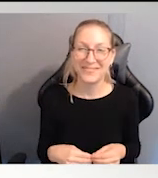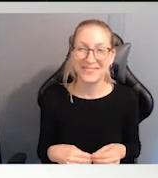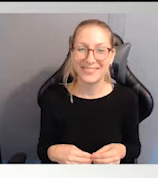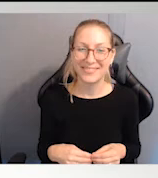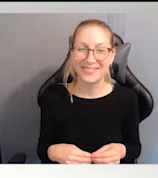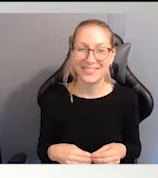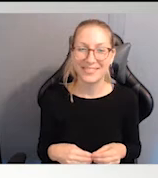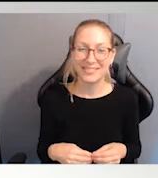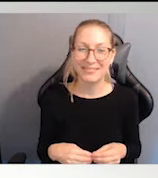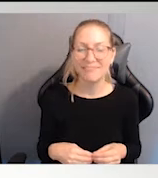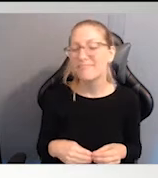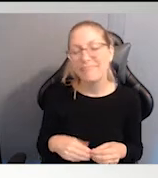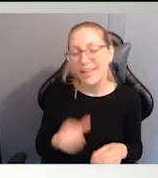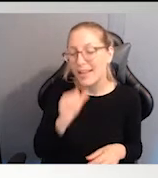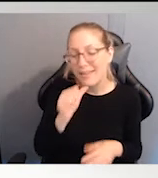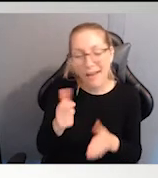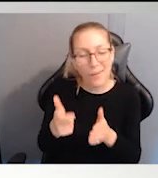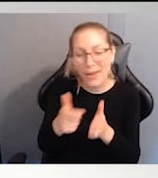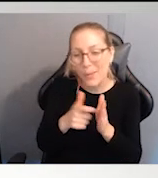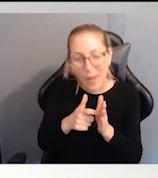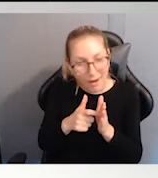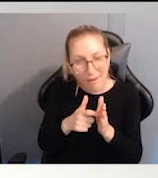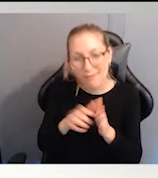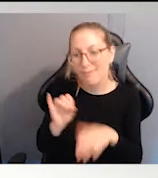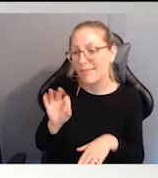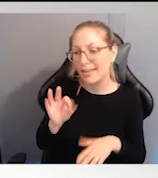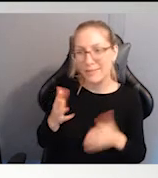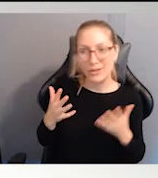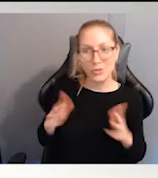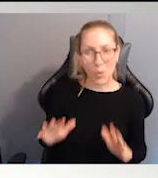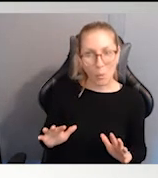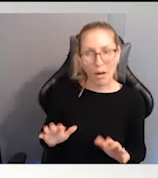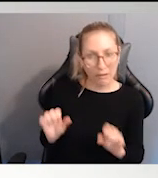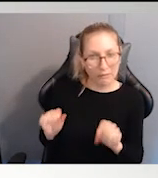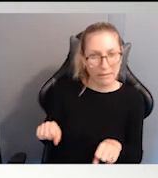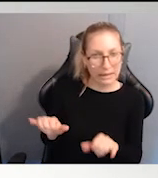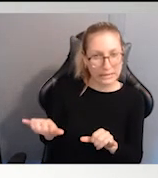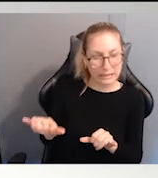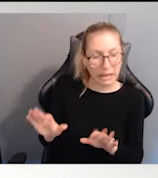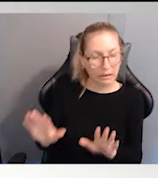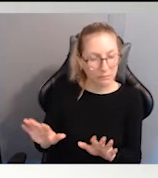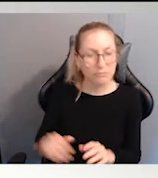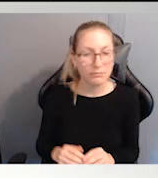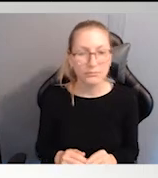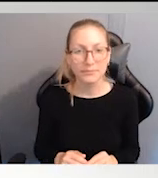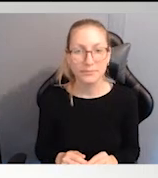She doesn't have to. You don't have to if you don't want to. But I would like you guys to all do this. Maureen, grab a sign.